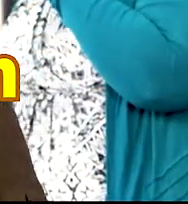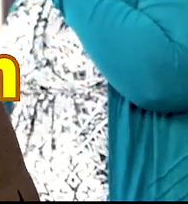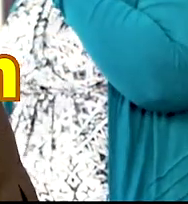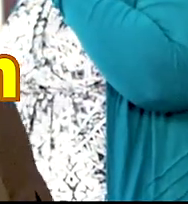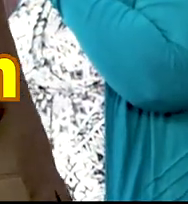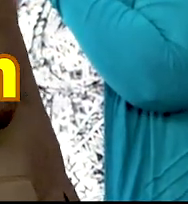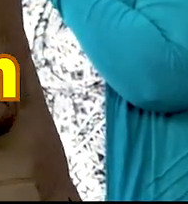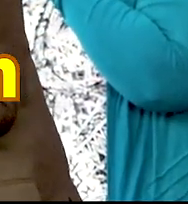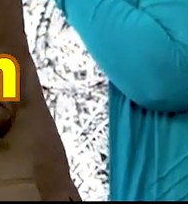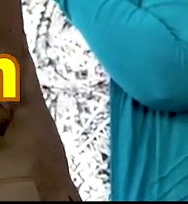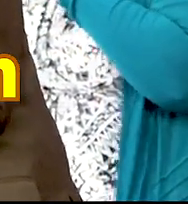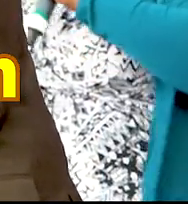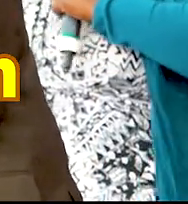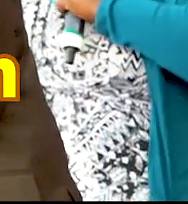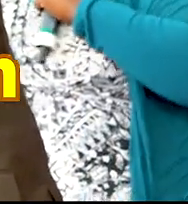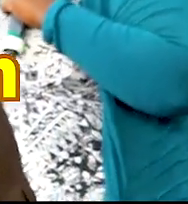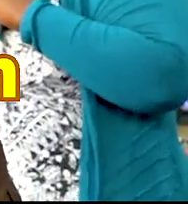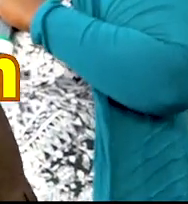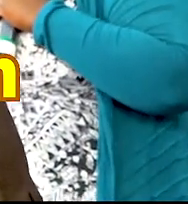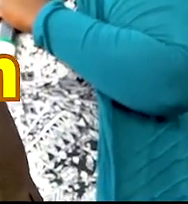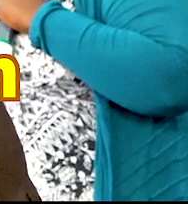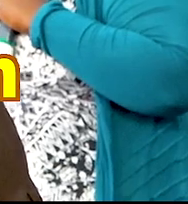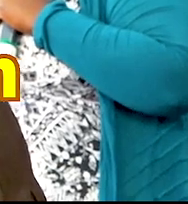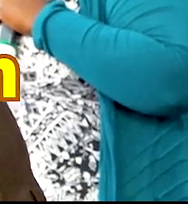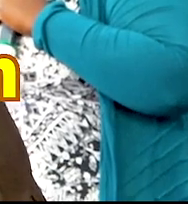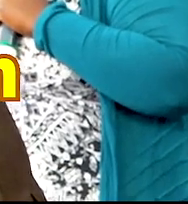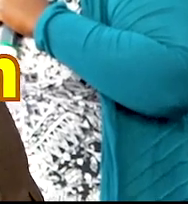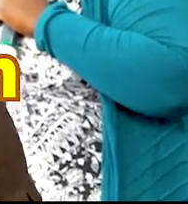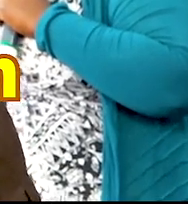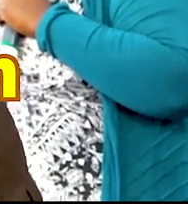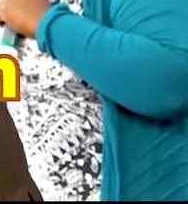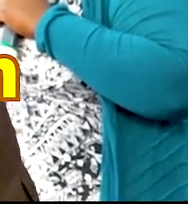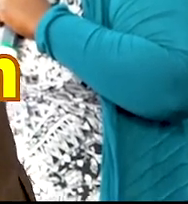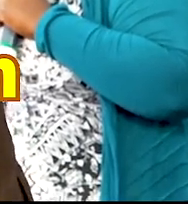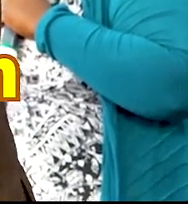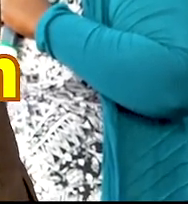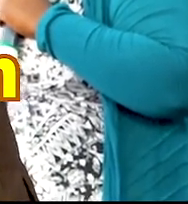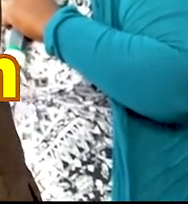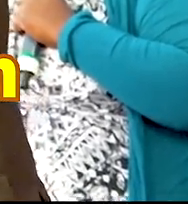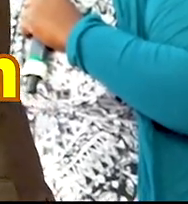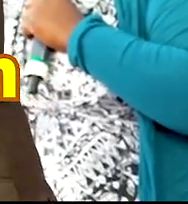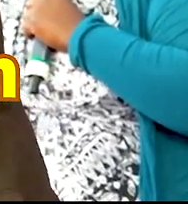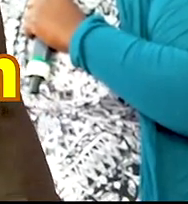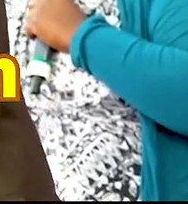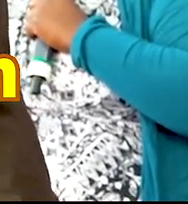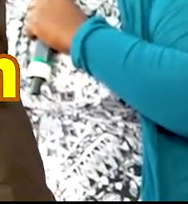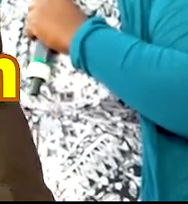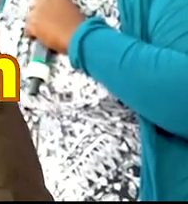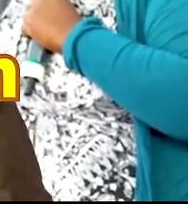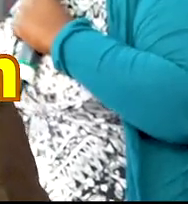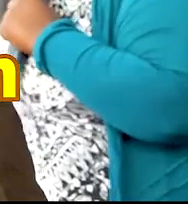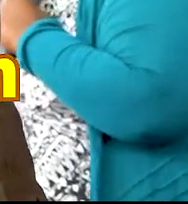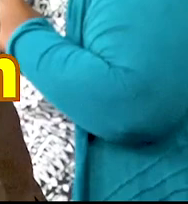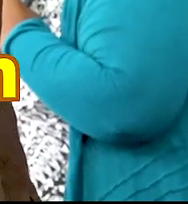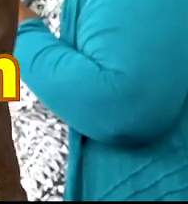Another song that says, there is power in the name of Jesus to break